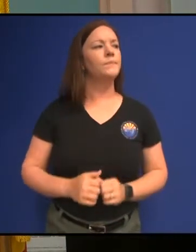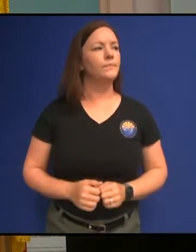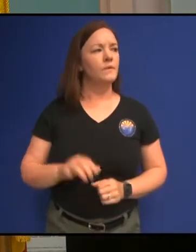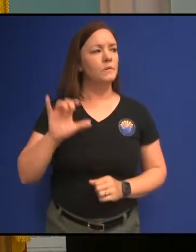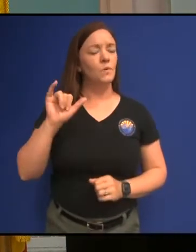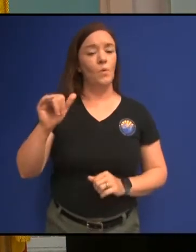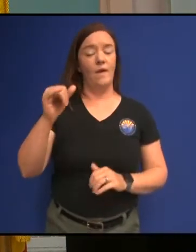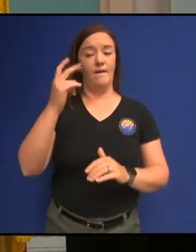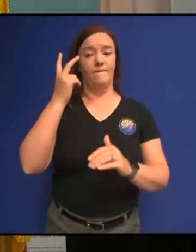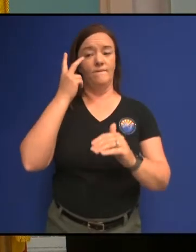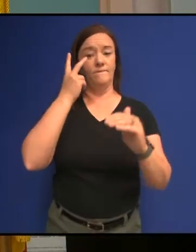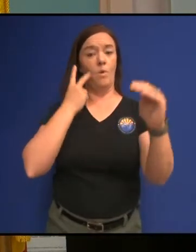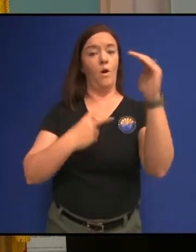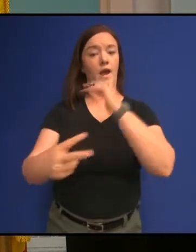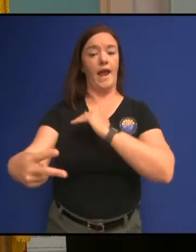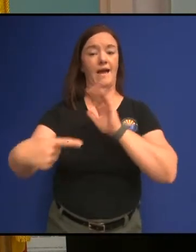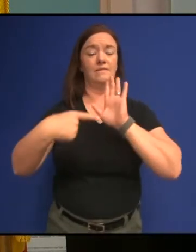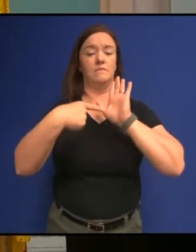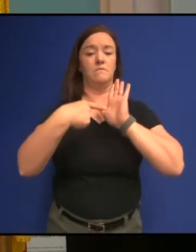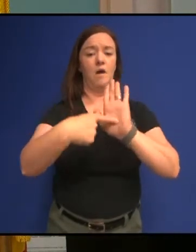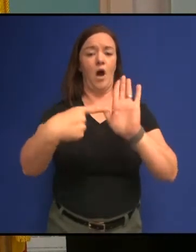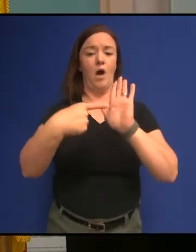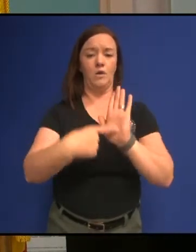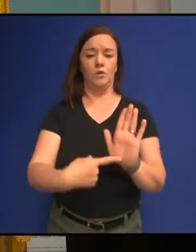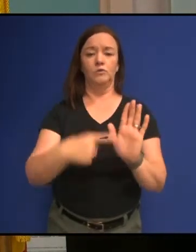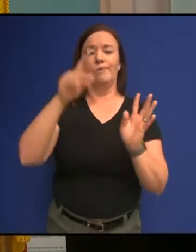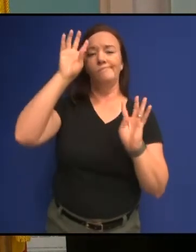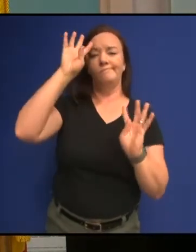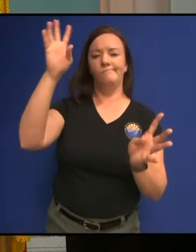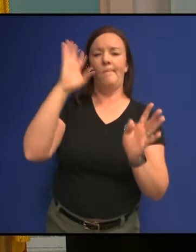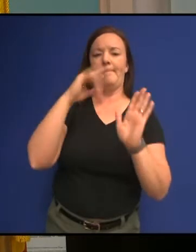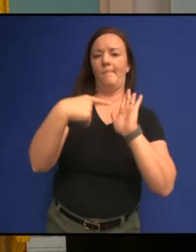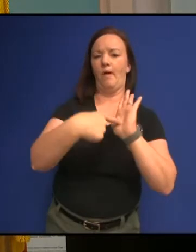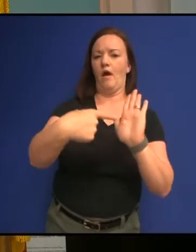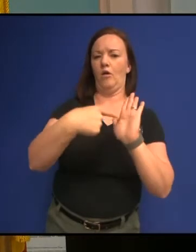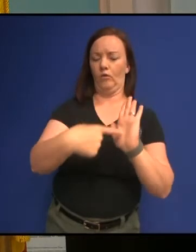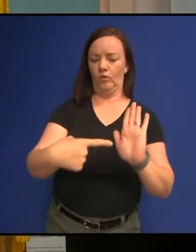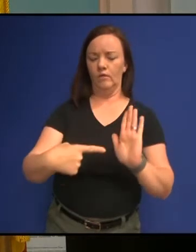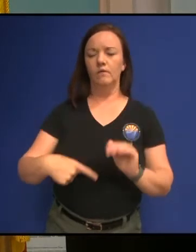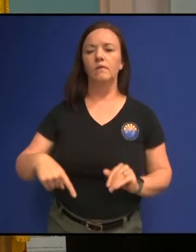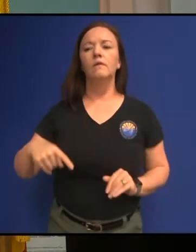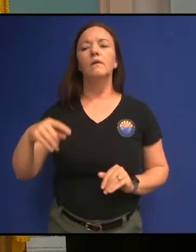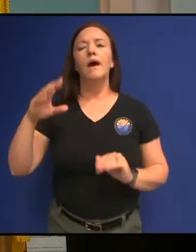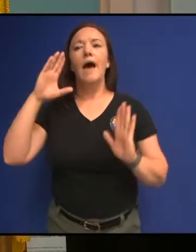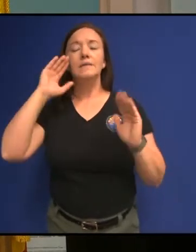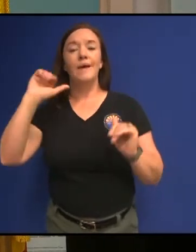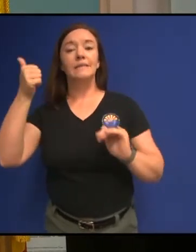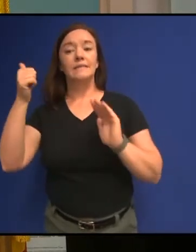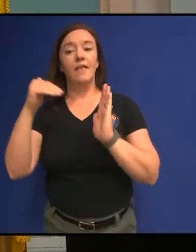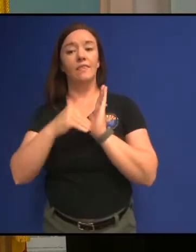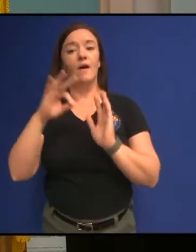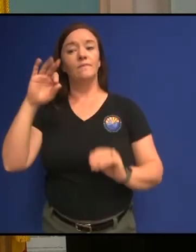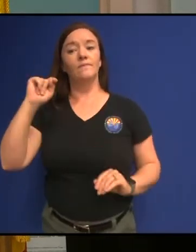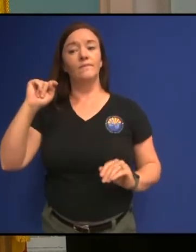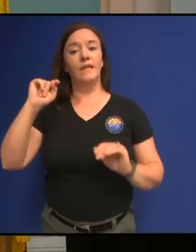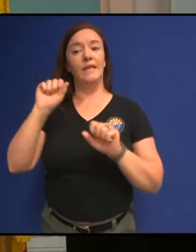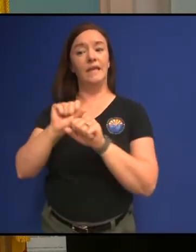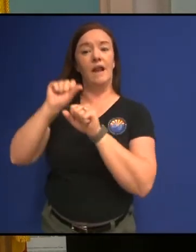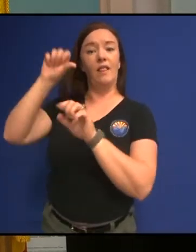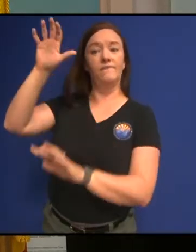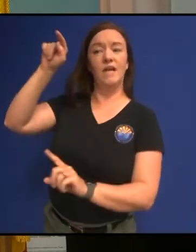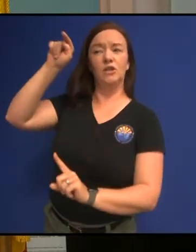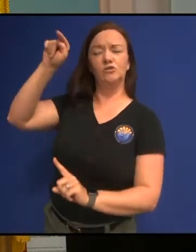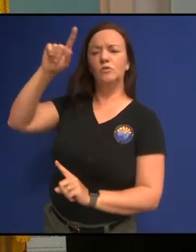model, what it's thinking for the winds and relative humidities at 10,000 feet in elevation. So